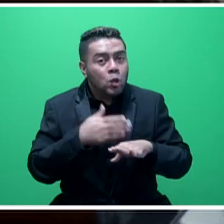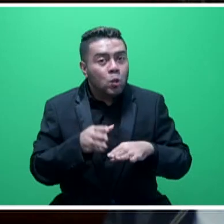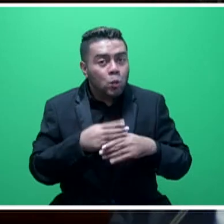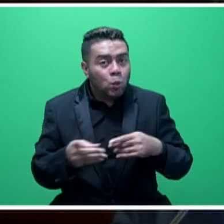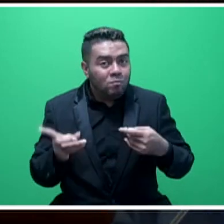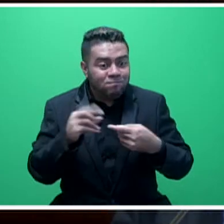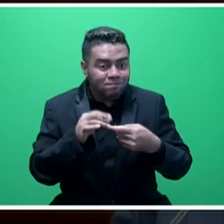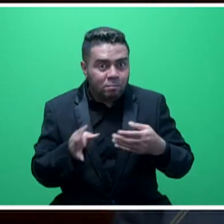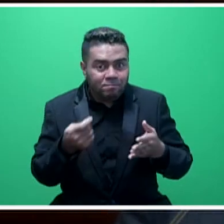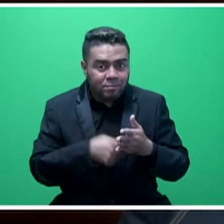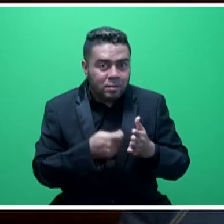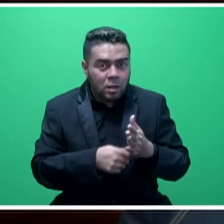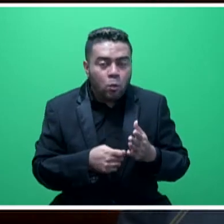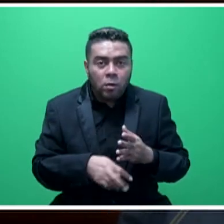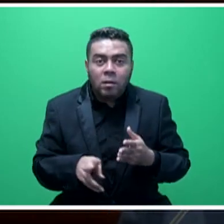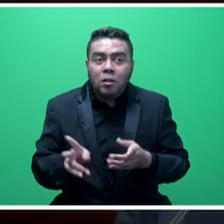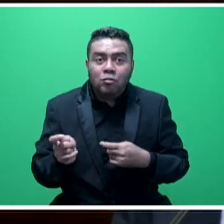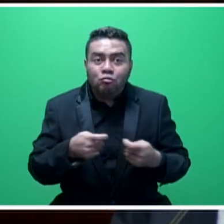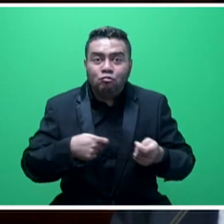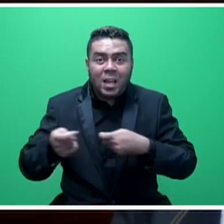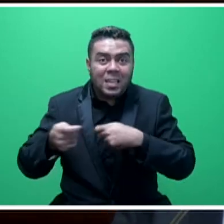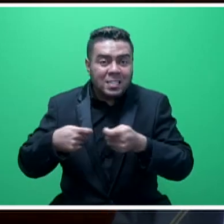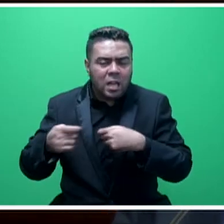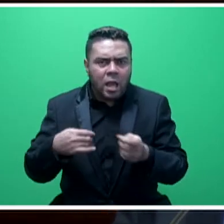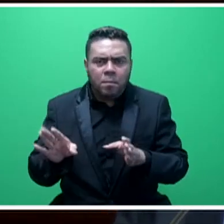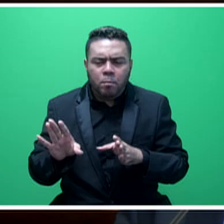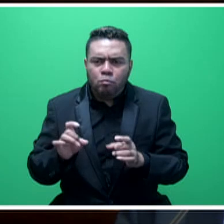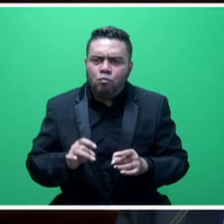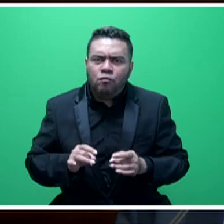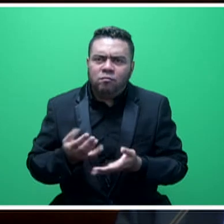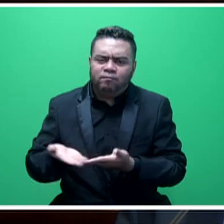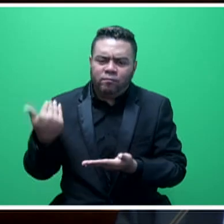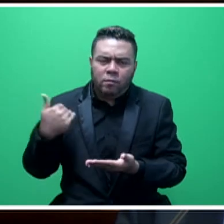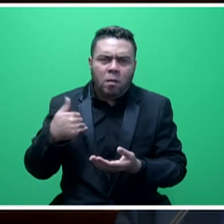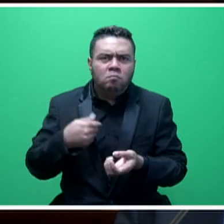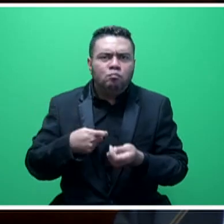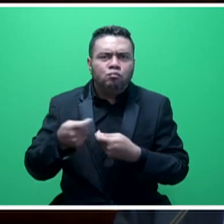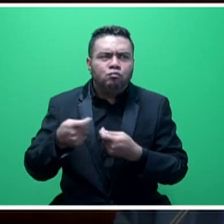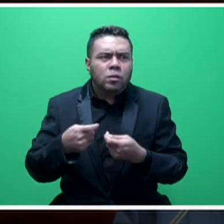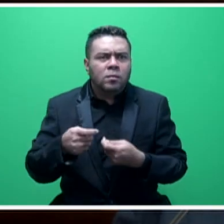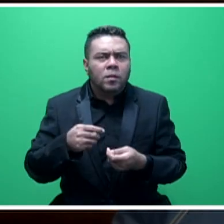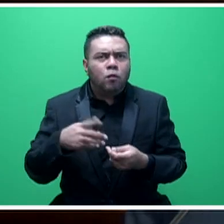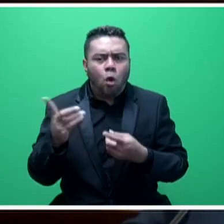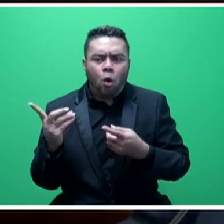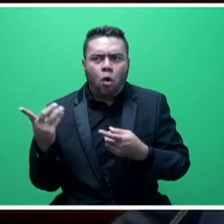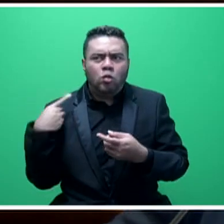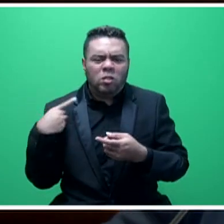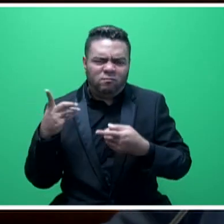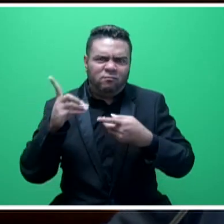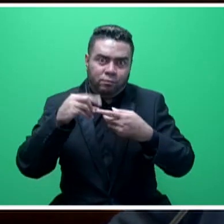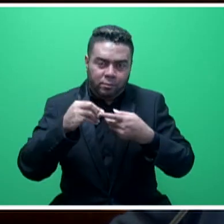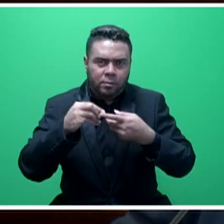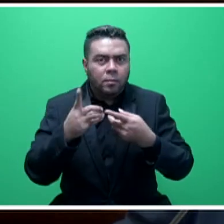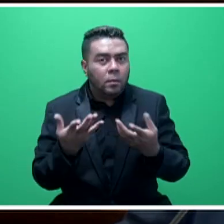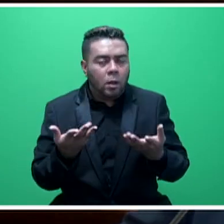on reinvigorating our trade and removing bureaucratic processes in obtaining duty concessions and protection is